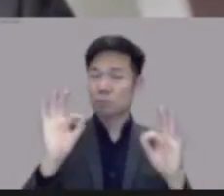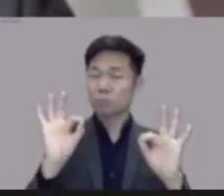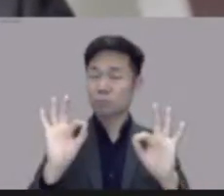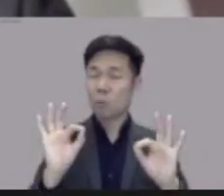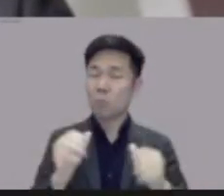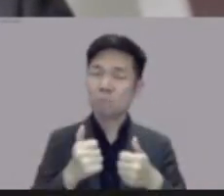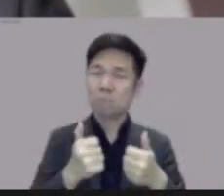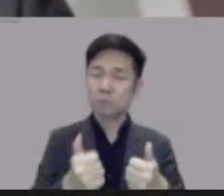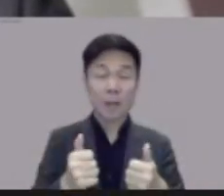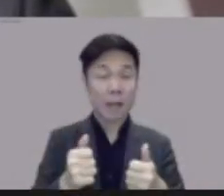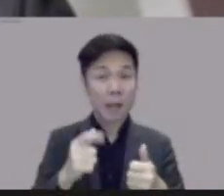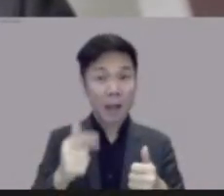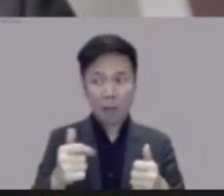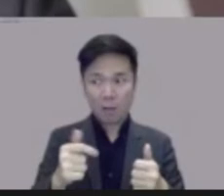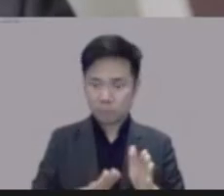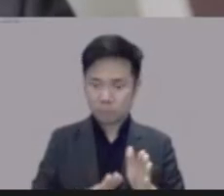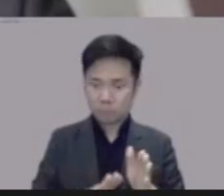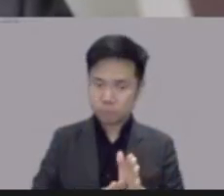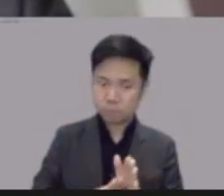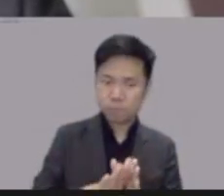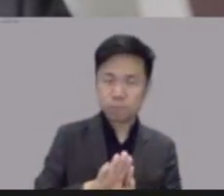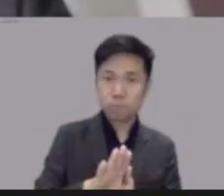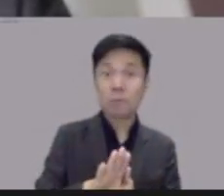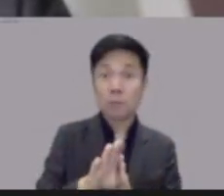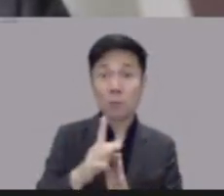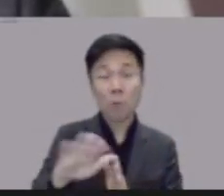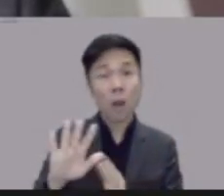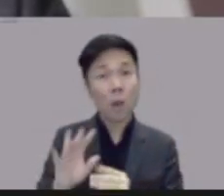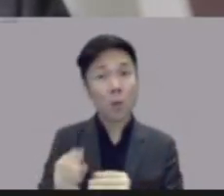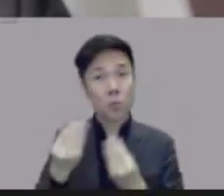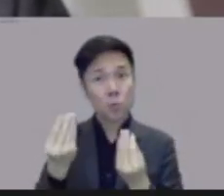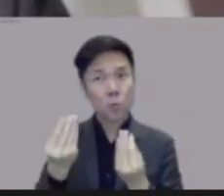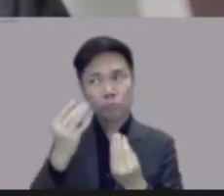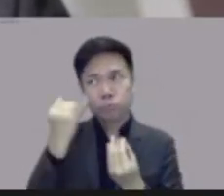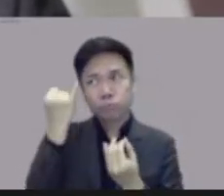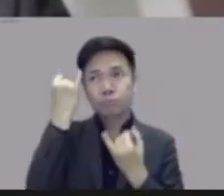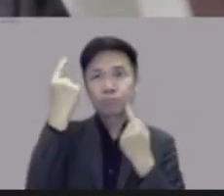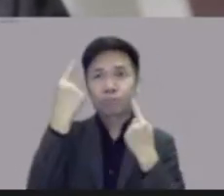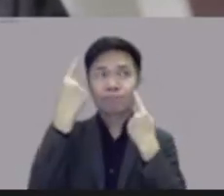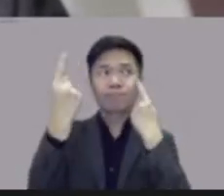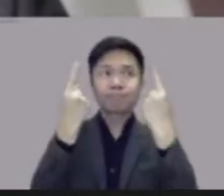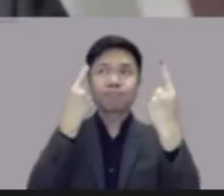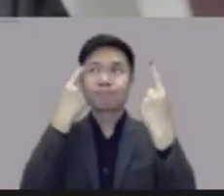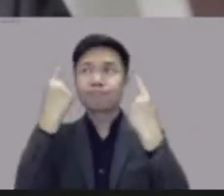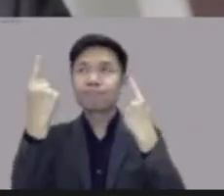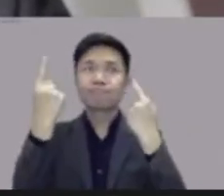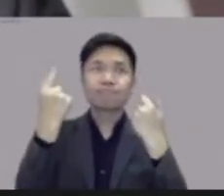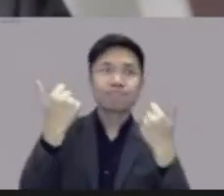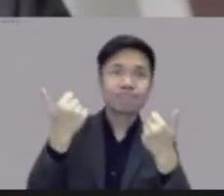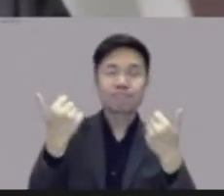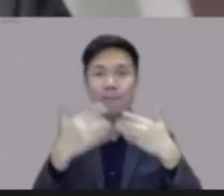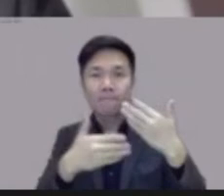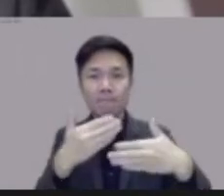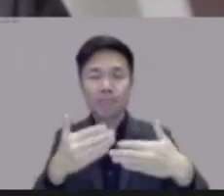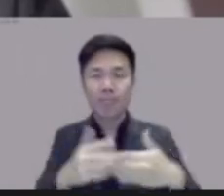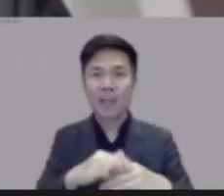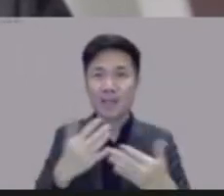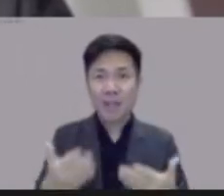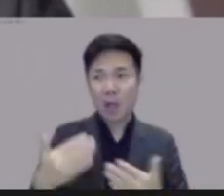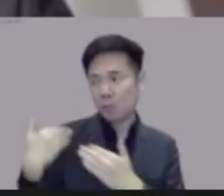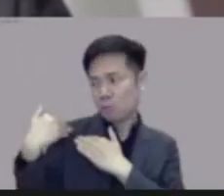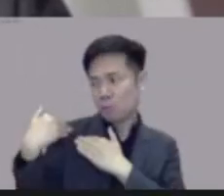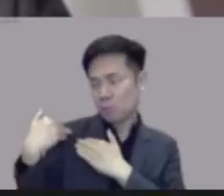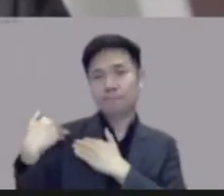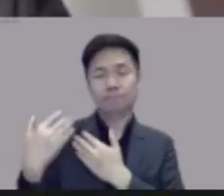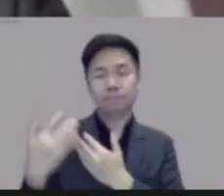to fulfill our responsibilities towards the mother earth I'm very hopeful that this meeting will produce Innovative and bold commitments for